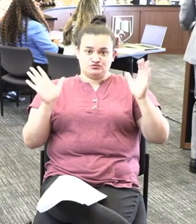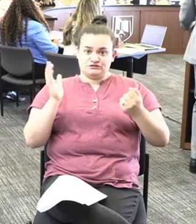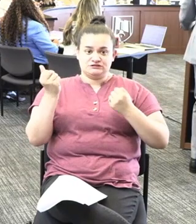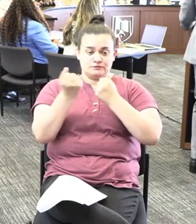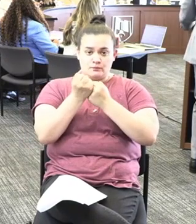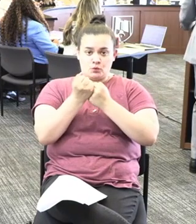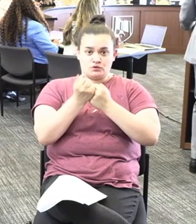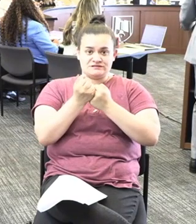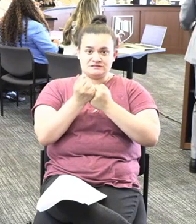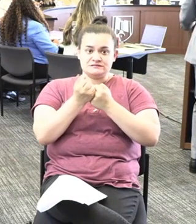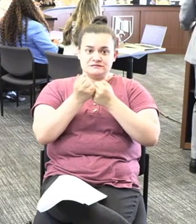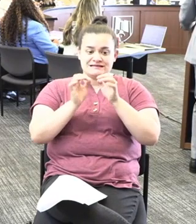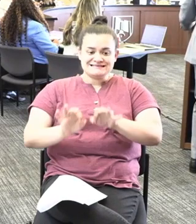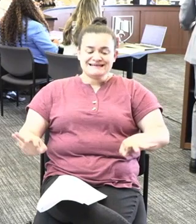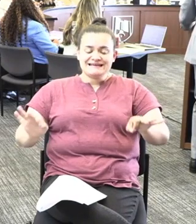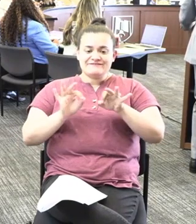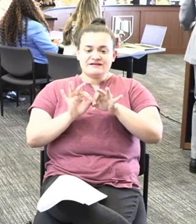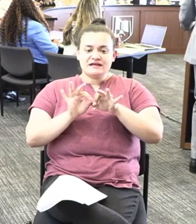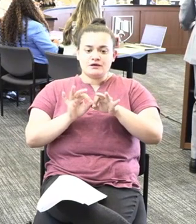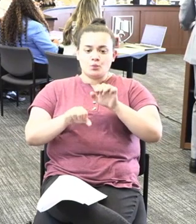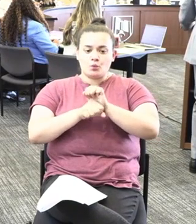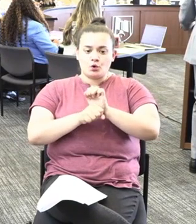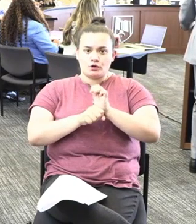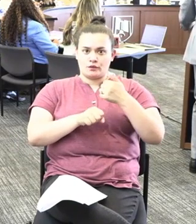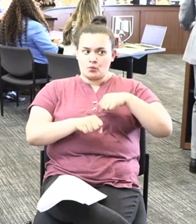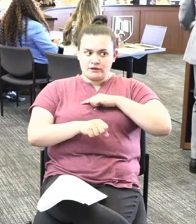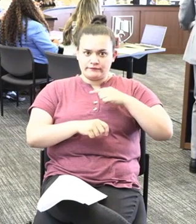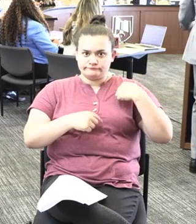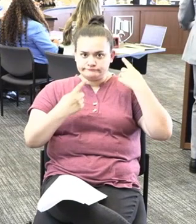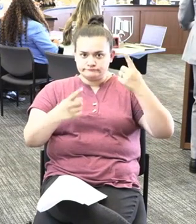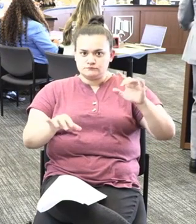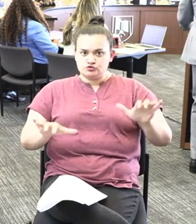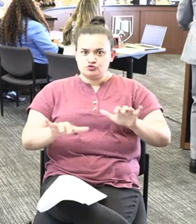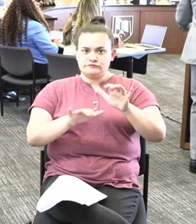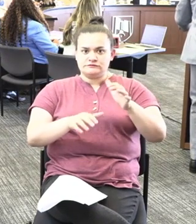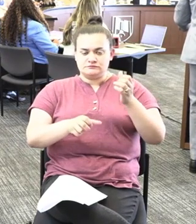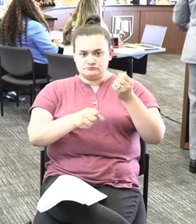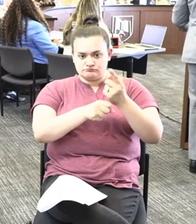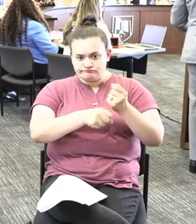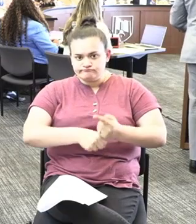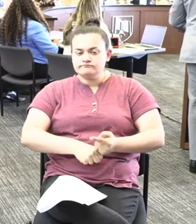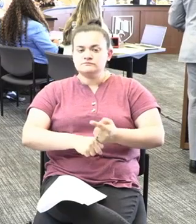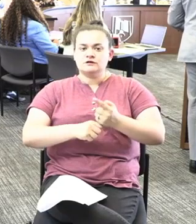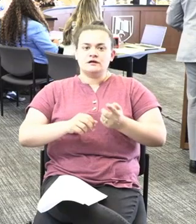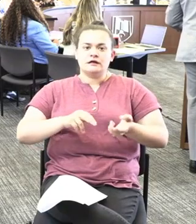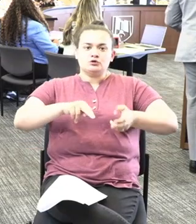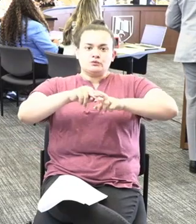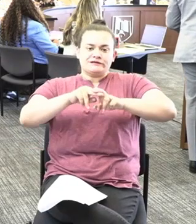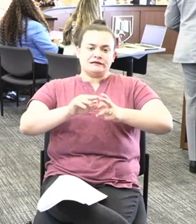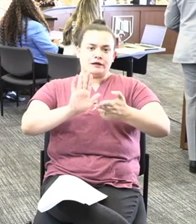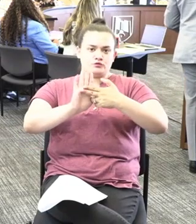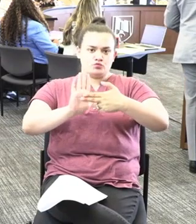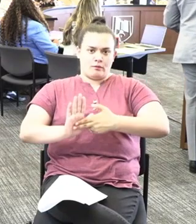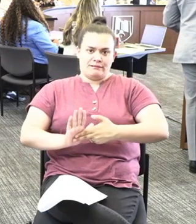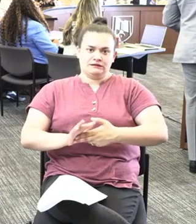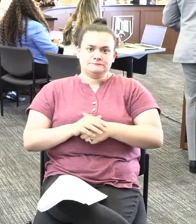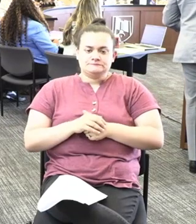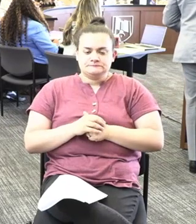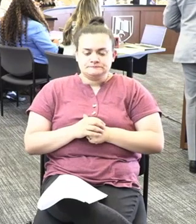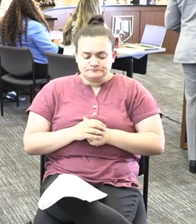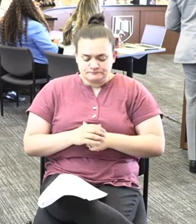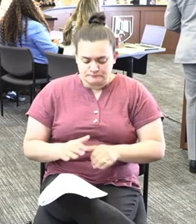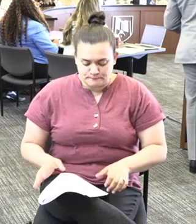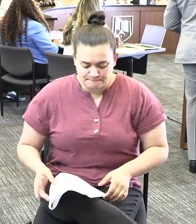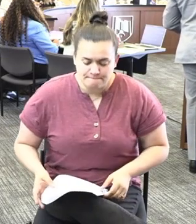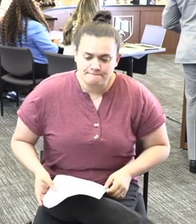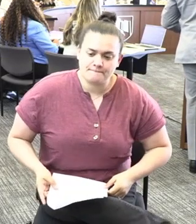supports significant work that we've been doing to continue year after year increasing enrollment at the college. And I'd